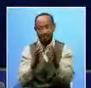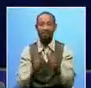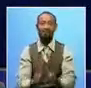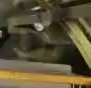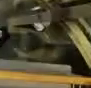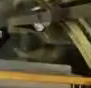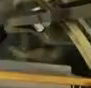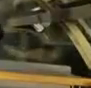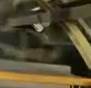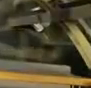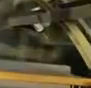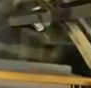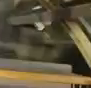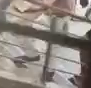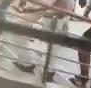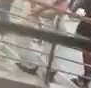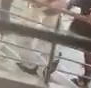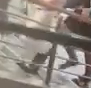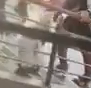message.